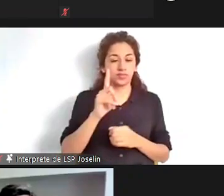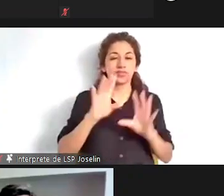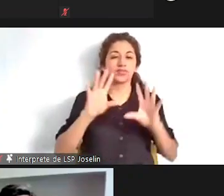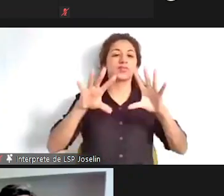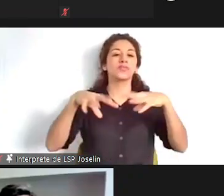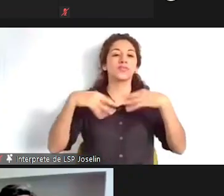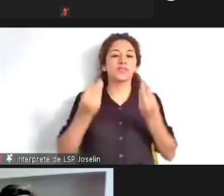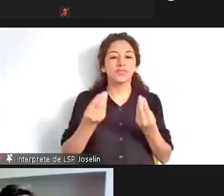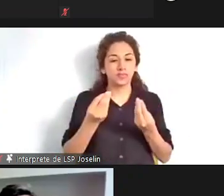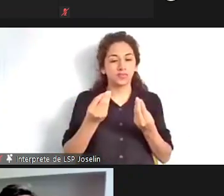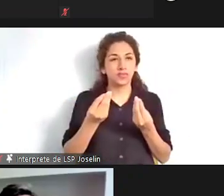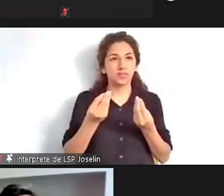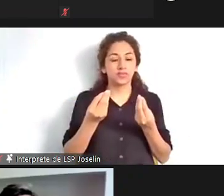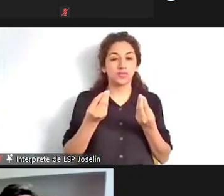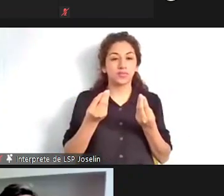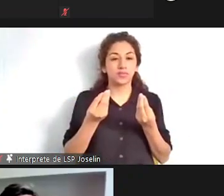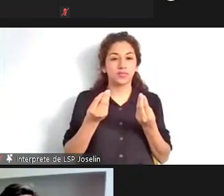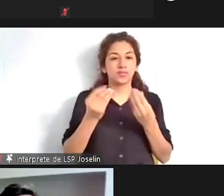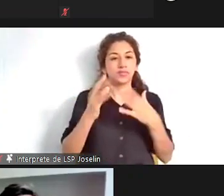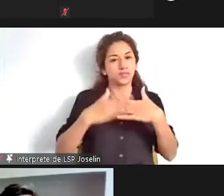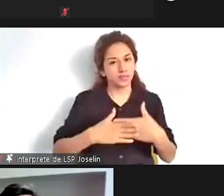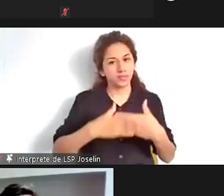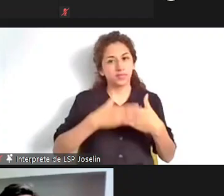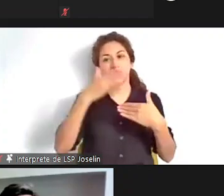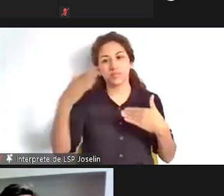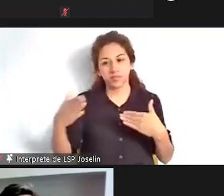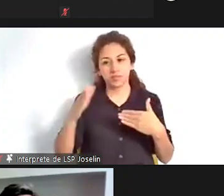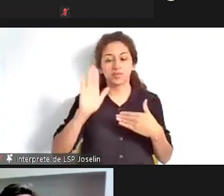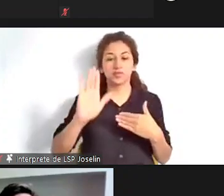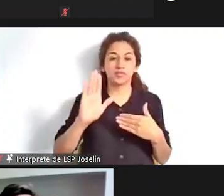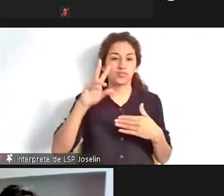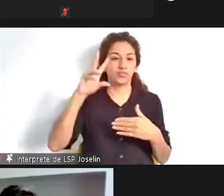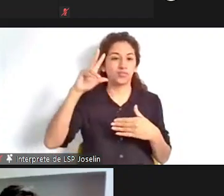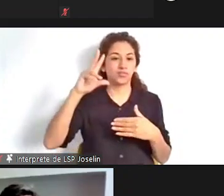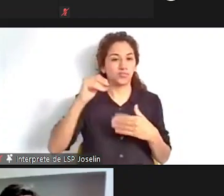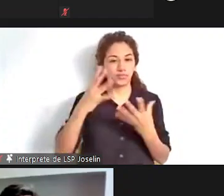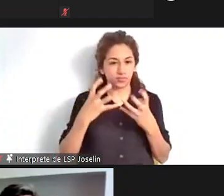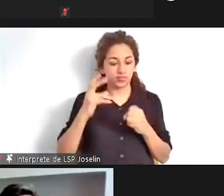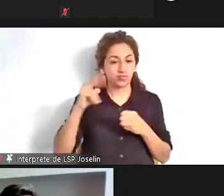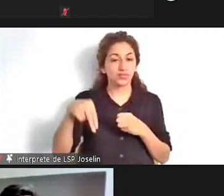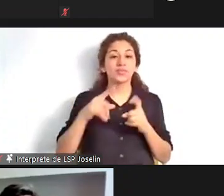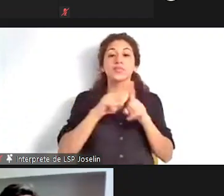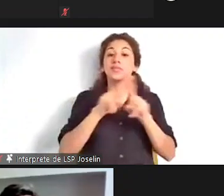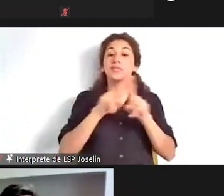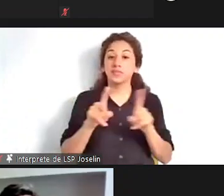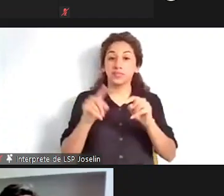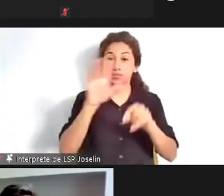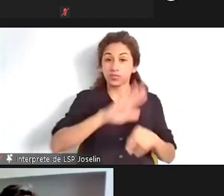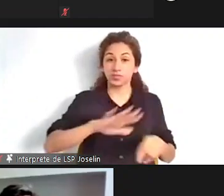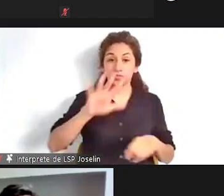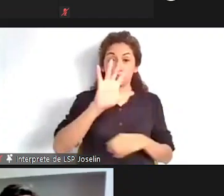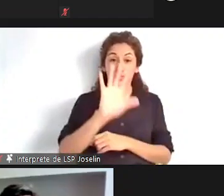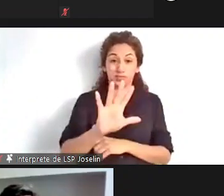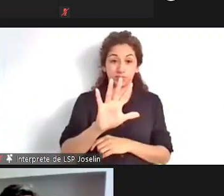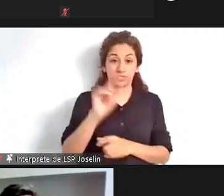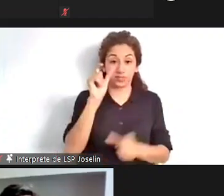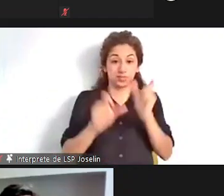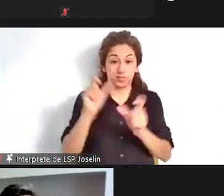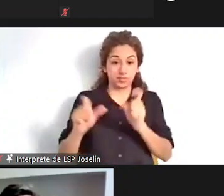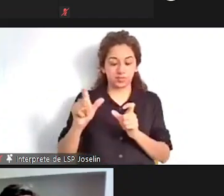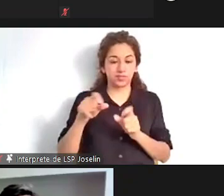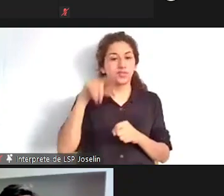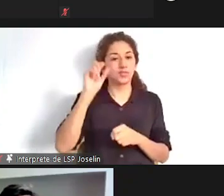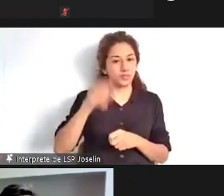because he didn't want to but it was because of situations that expand beyond his uh